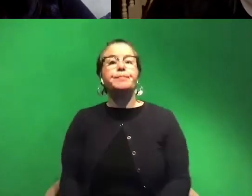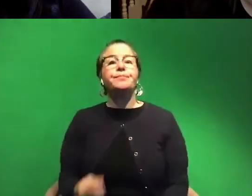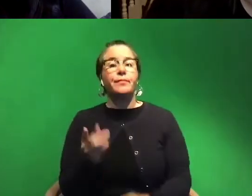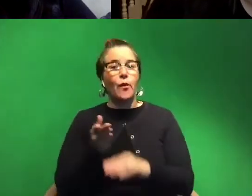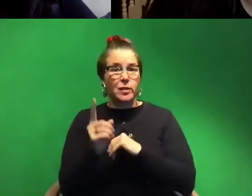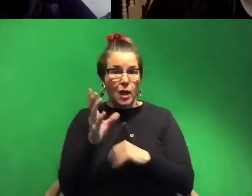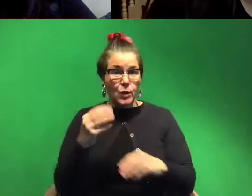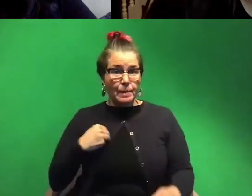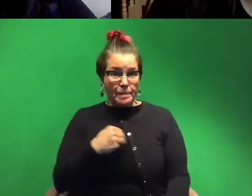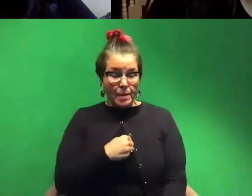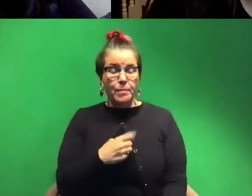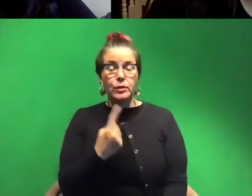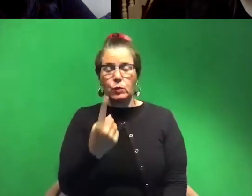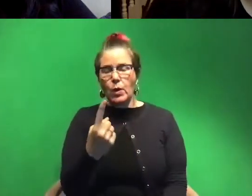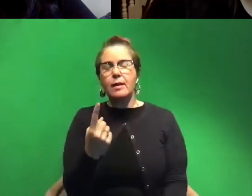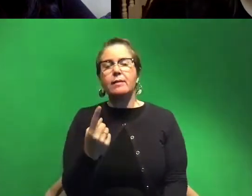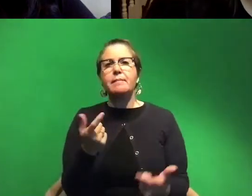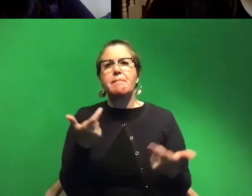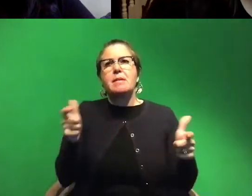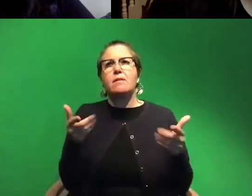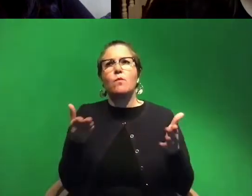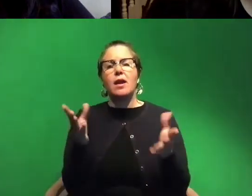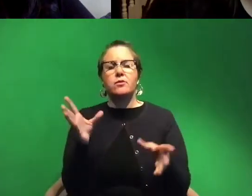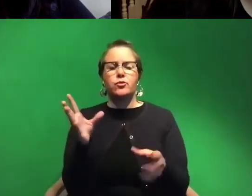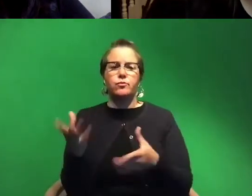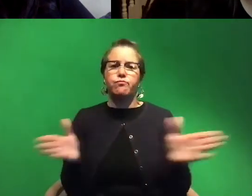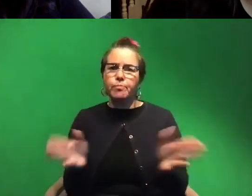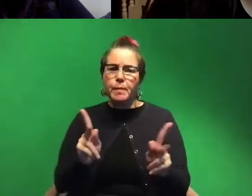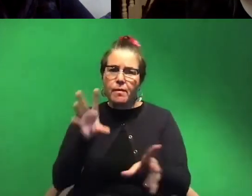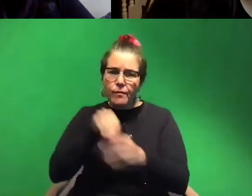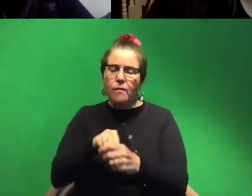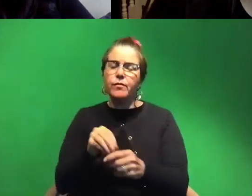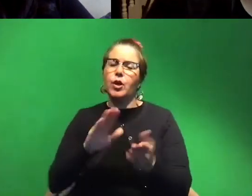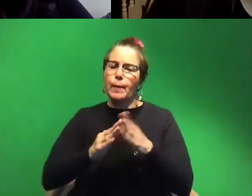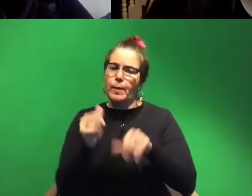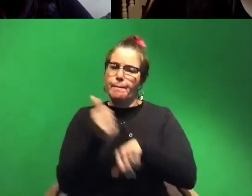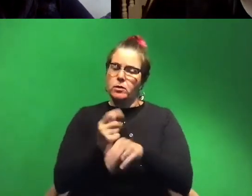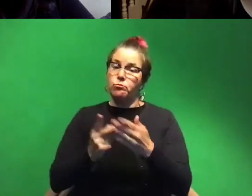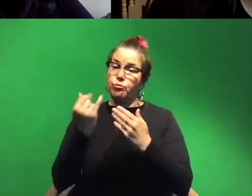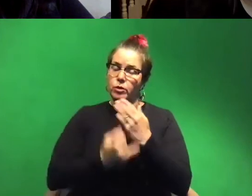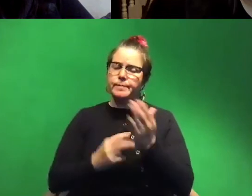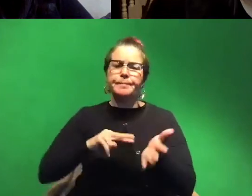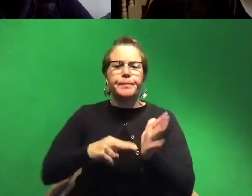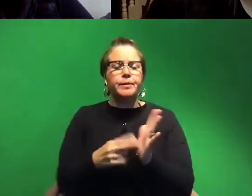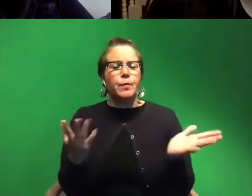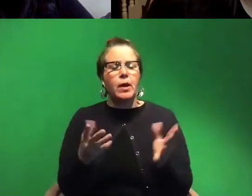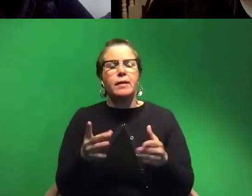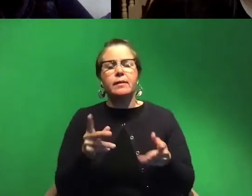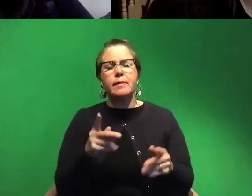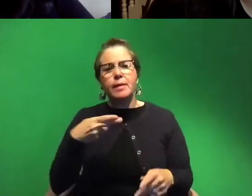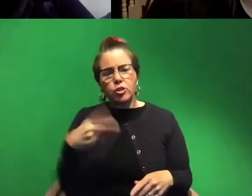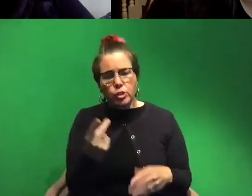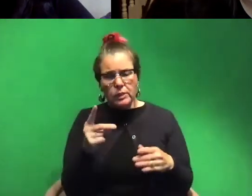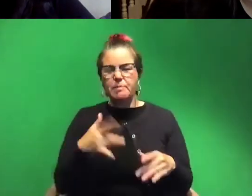members, and one of the big ways we encourage people to get involved with science is community-based projects. So these are projects led by PhDs